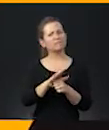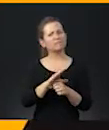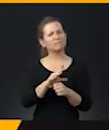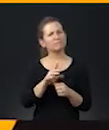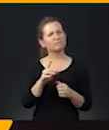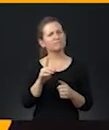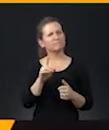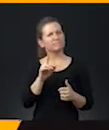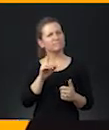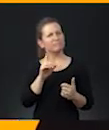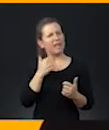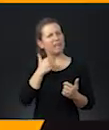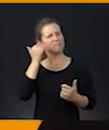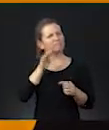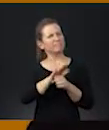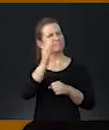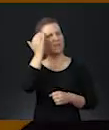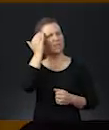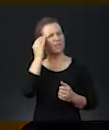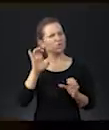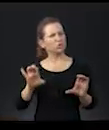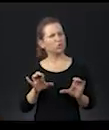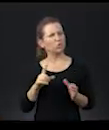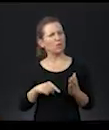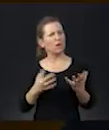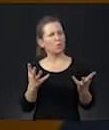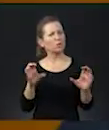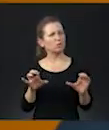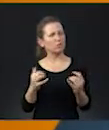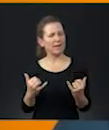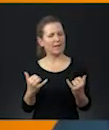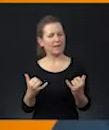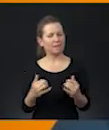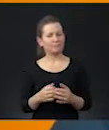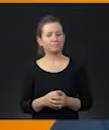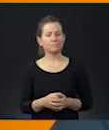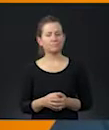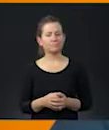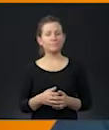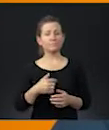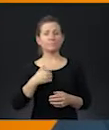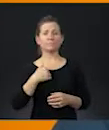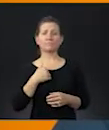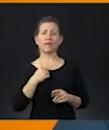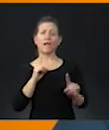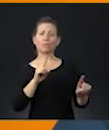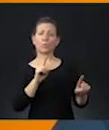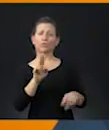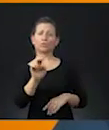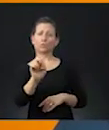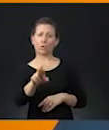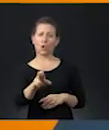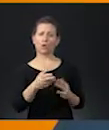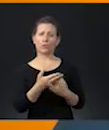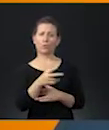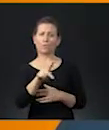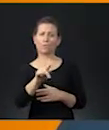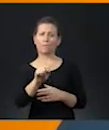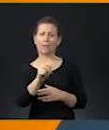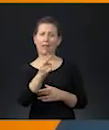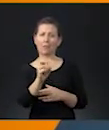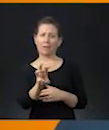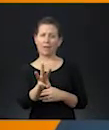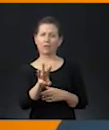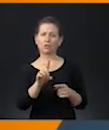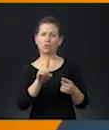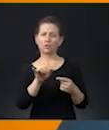what I do now without having a college degree. I wound up going to UNR to the Path to Independence program.